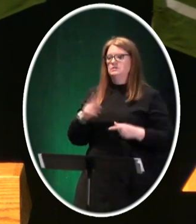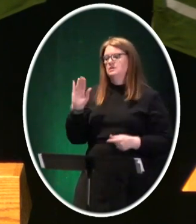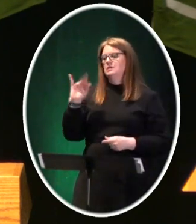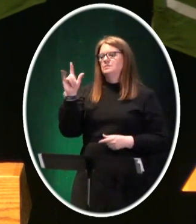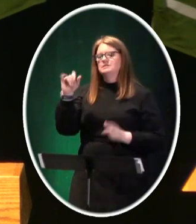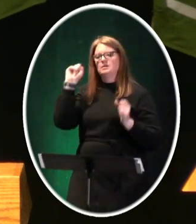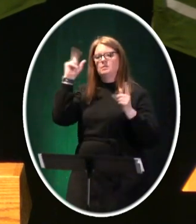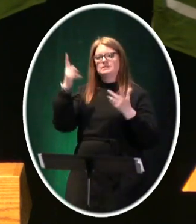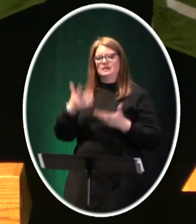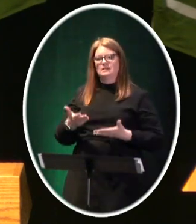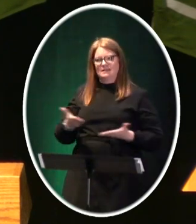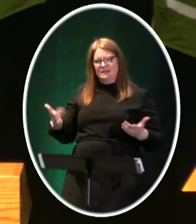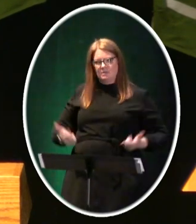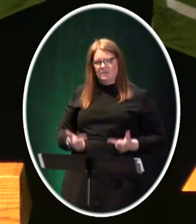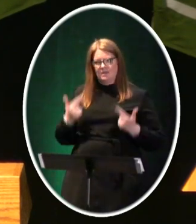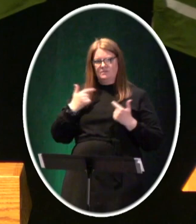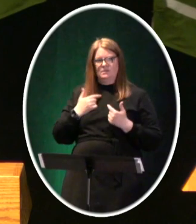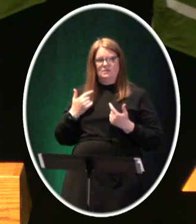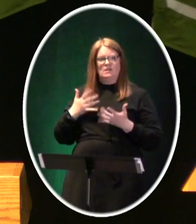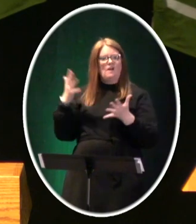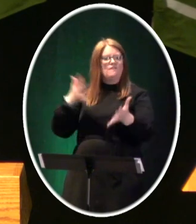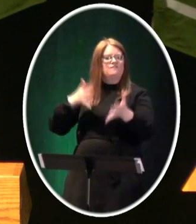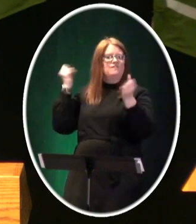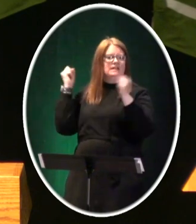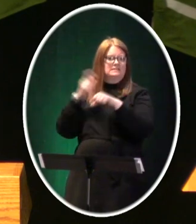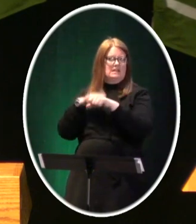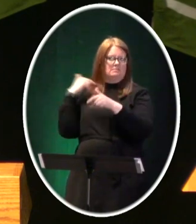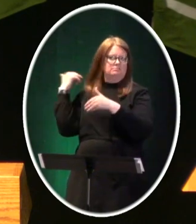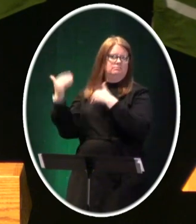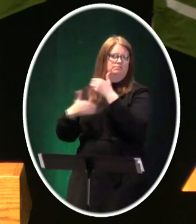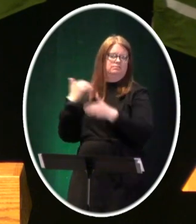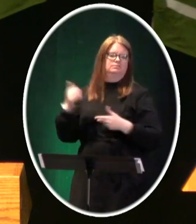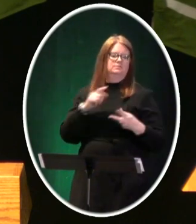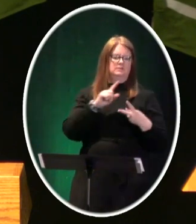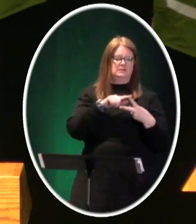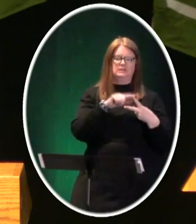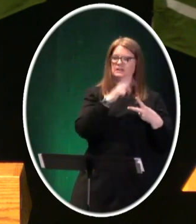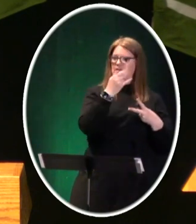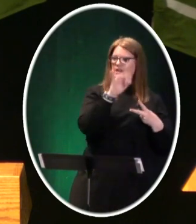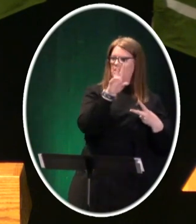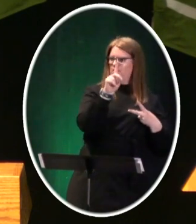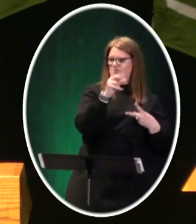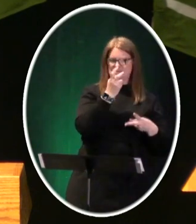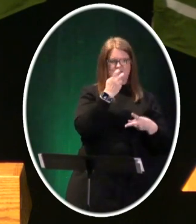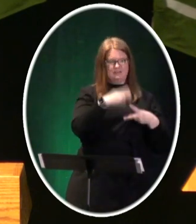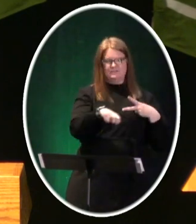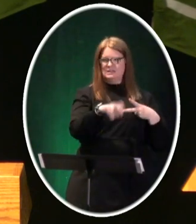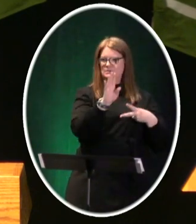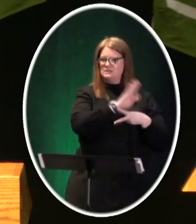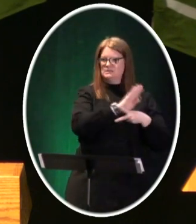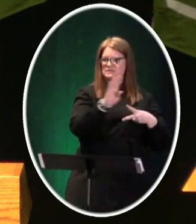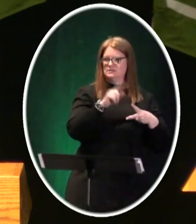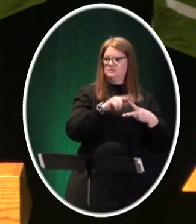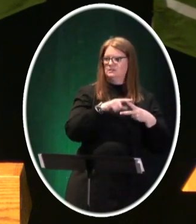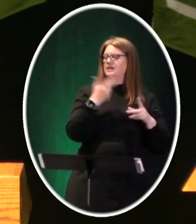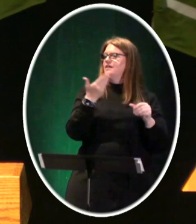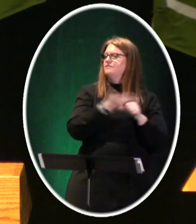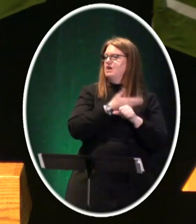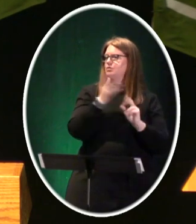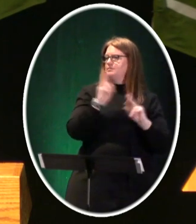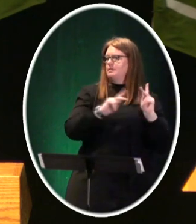about life? His answer, how fast the time goes by. Harold, what's the hardest thing in business? Answer, firing